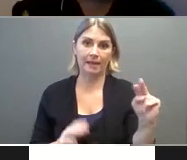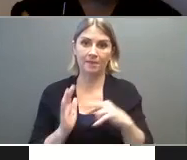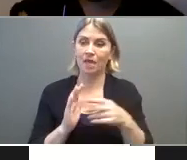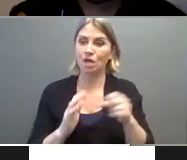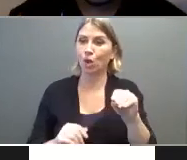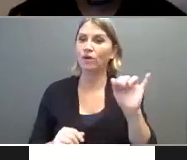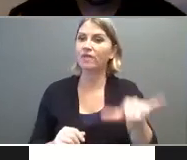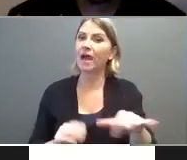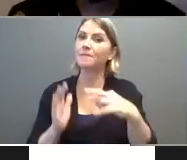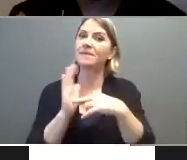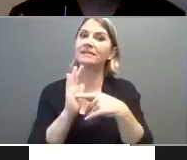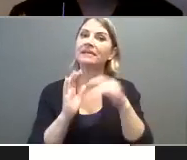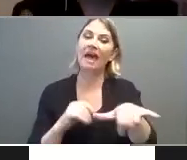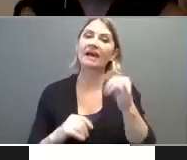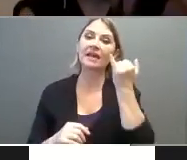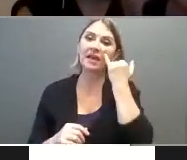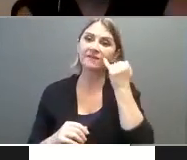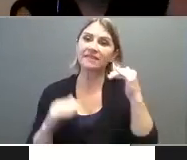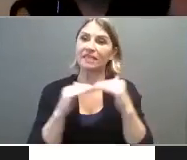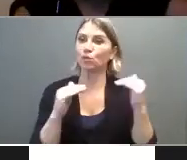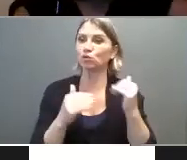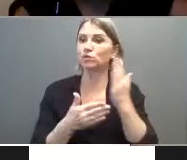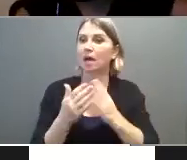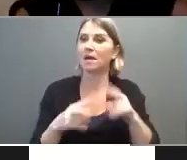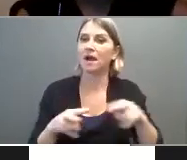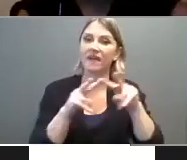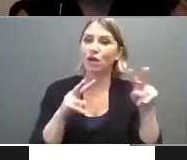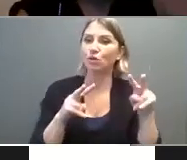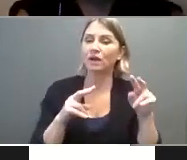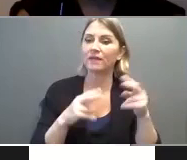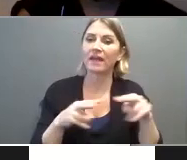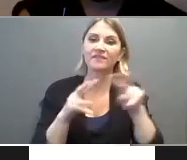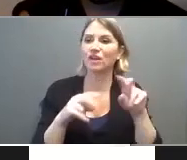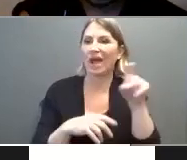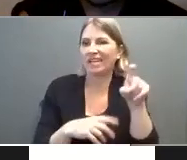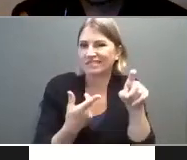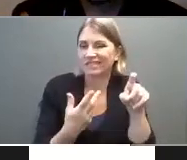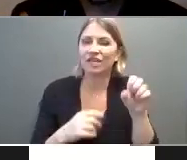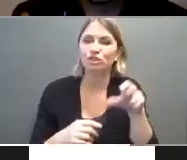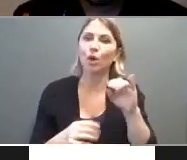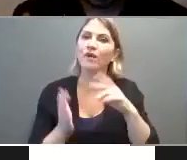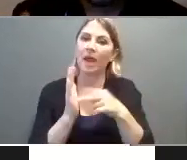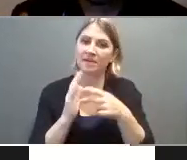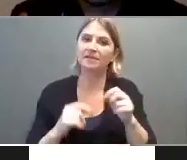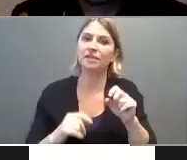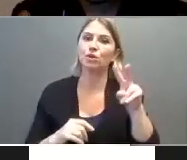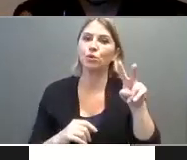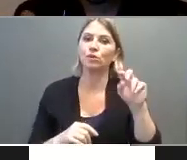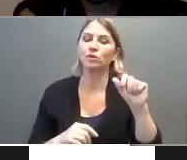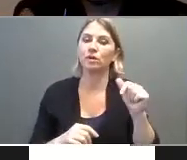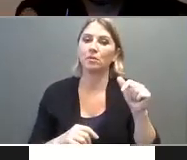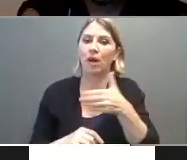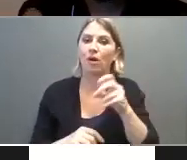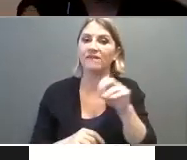it essentially means that if it equals to some value, let's call that value x, right? So it means that 2 to the power of